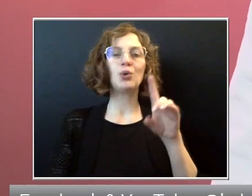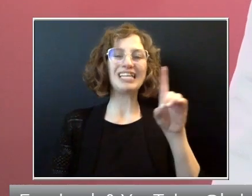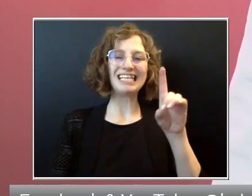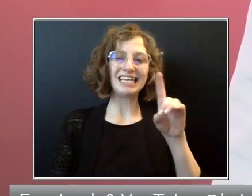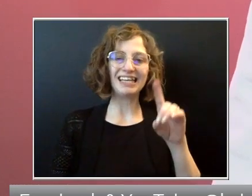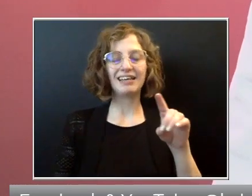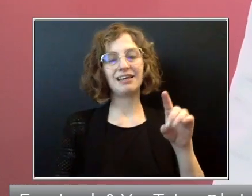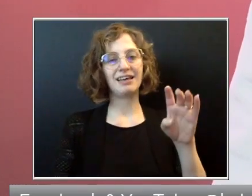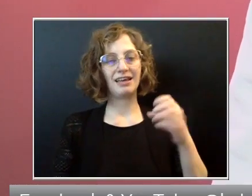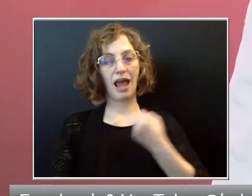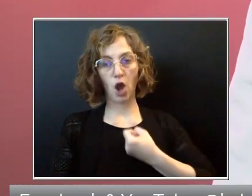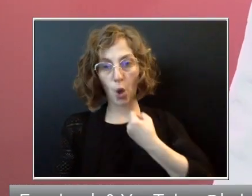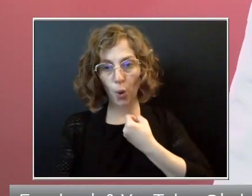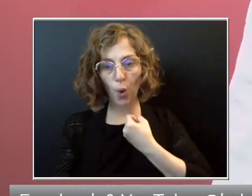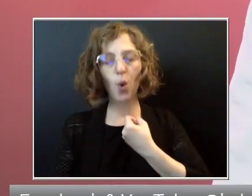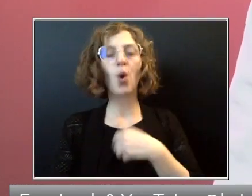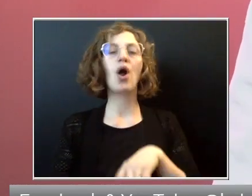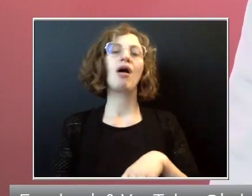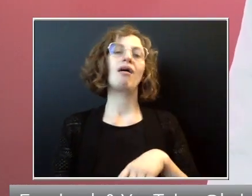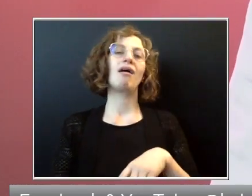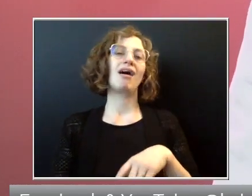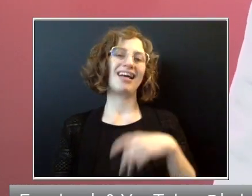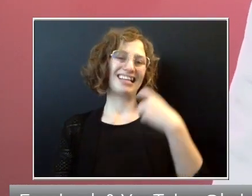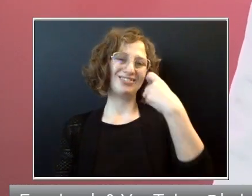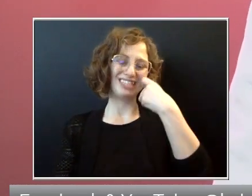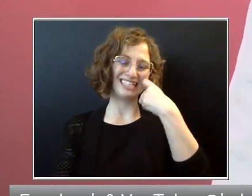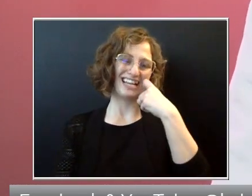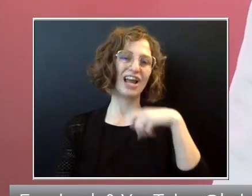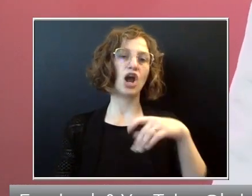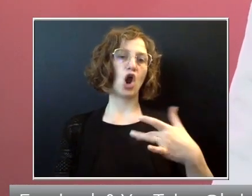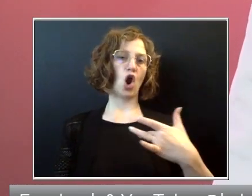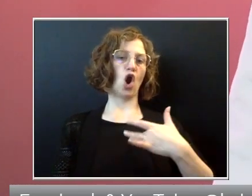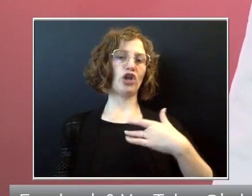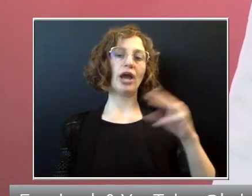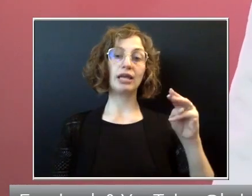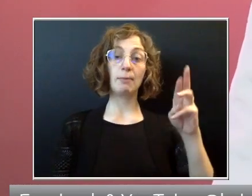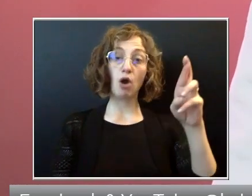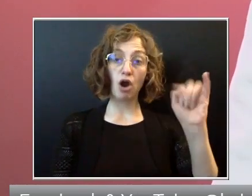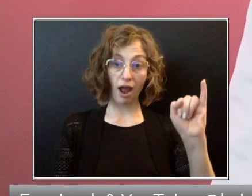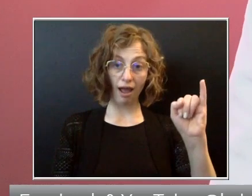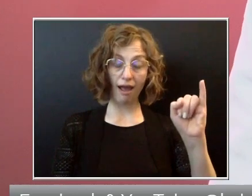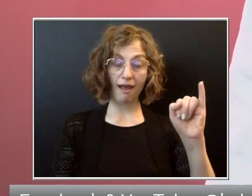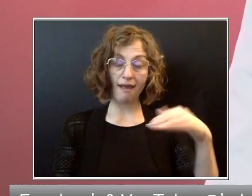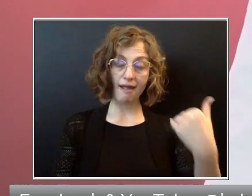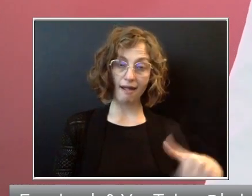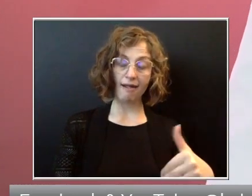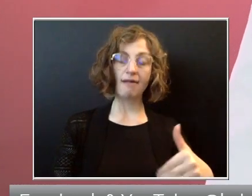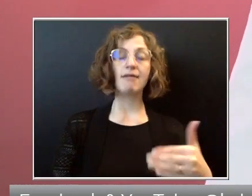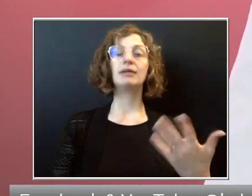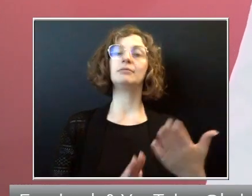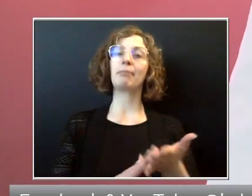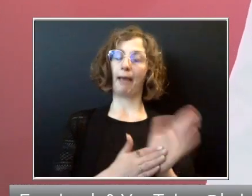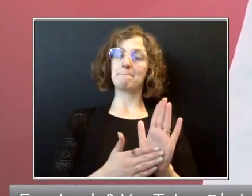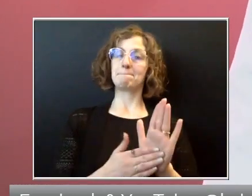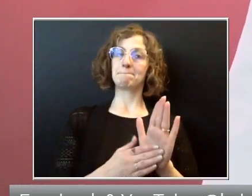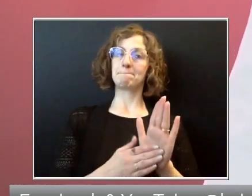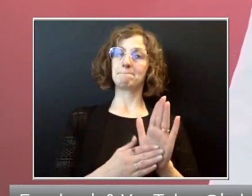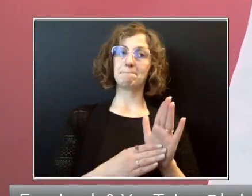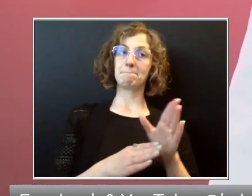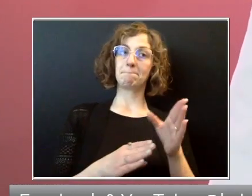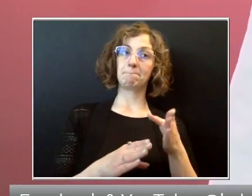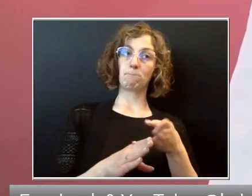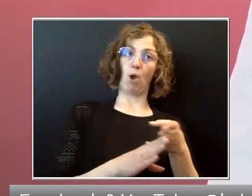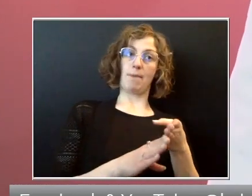last couple of decades, cardiac MRI has taken a big role in diagnosing HCM. And these tools allow us to be